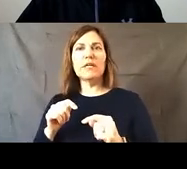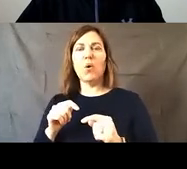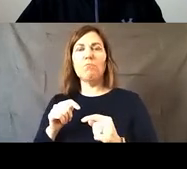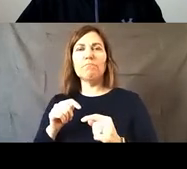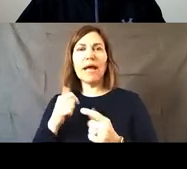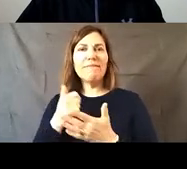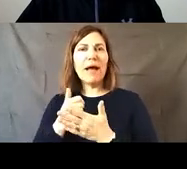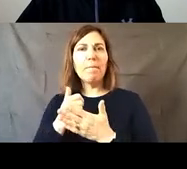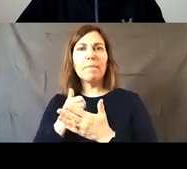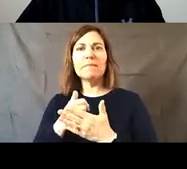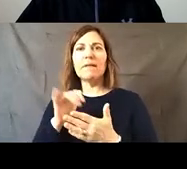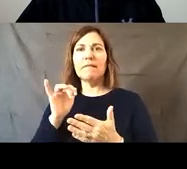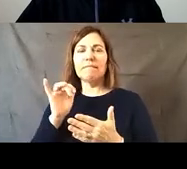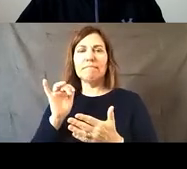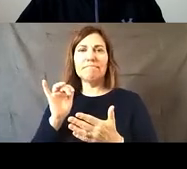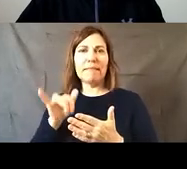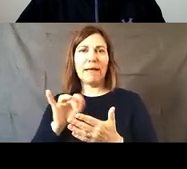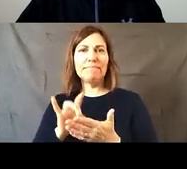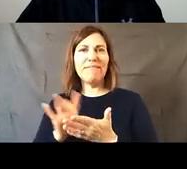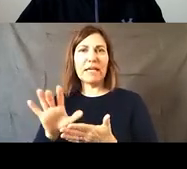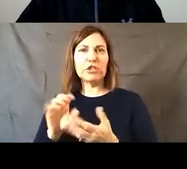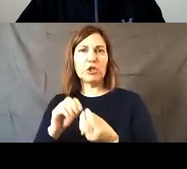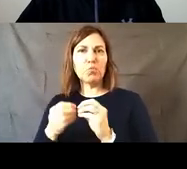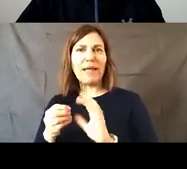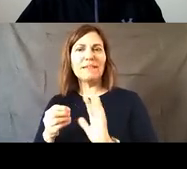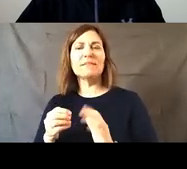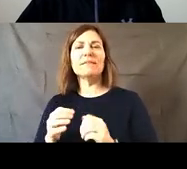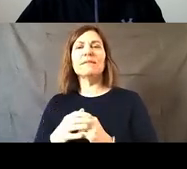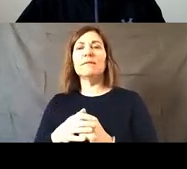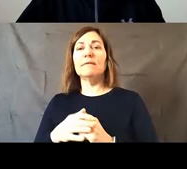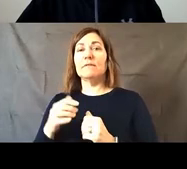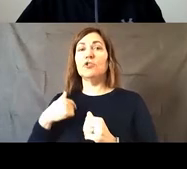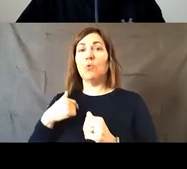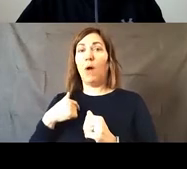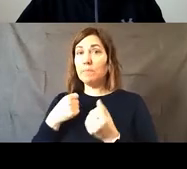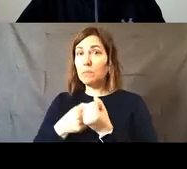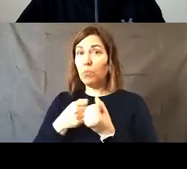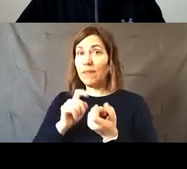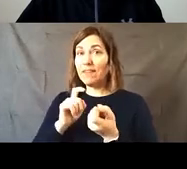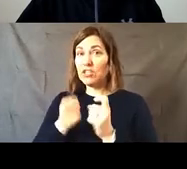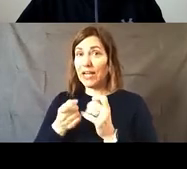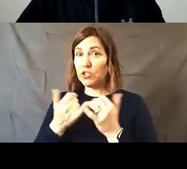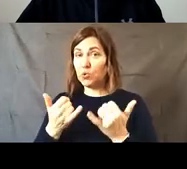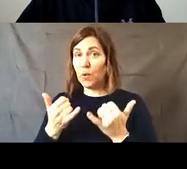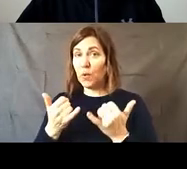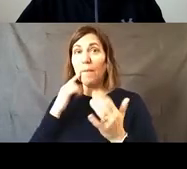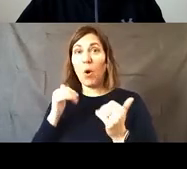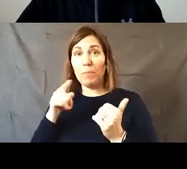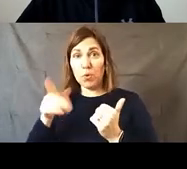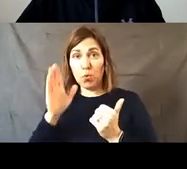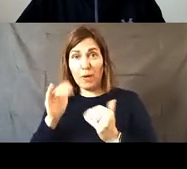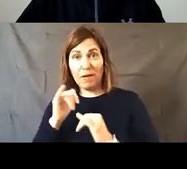So I'm supportive of these changes today. I hope you will be as well. And I hope that we do see